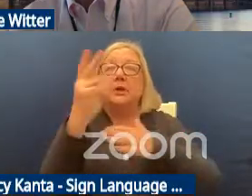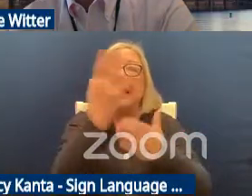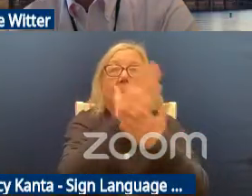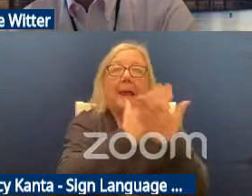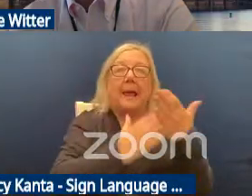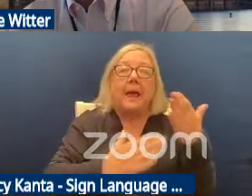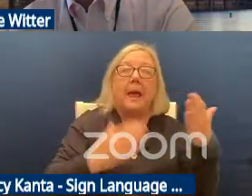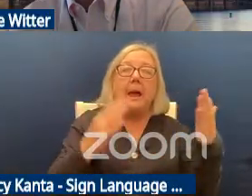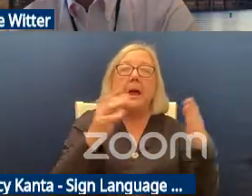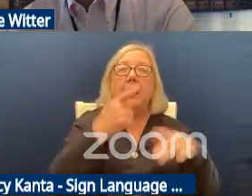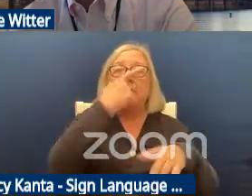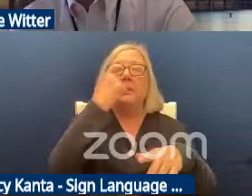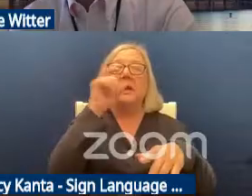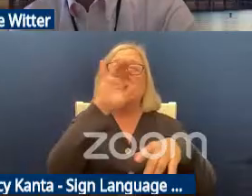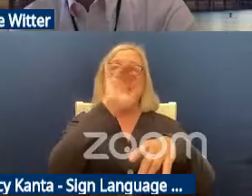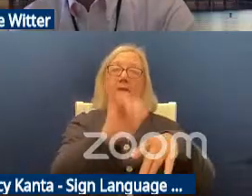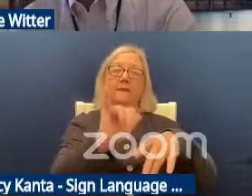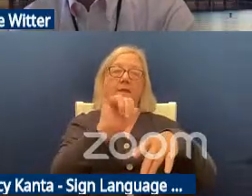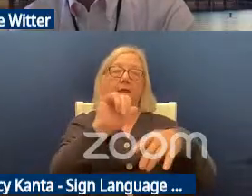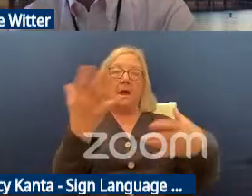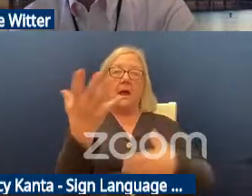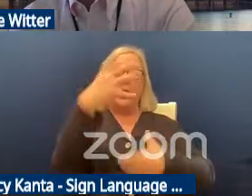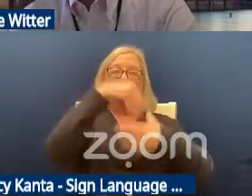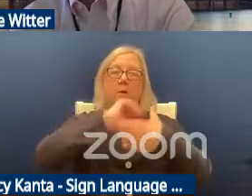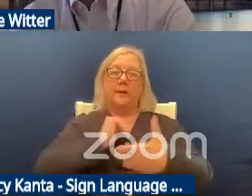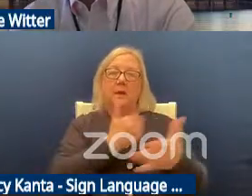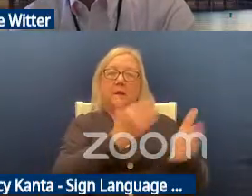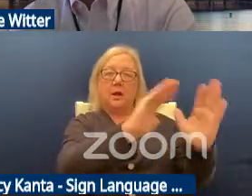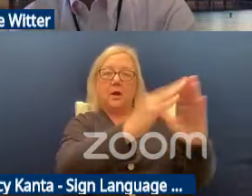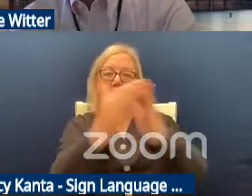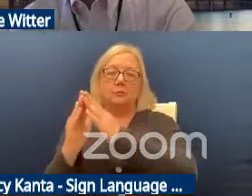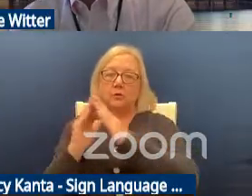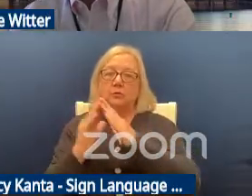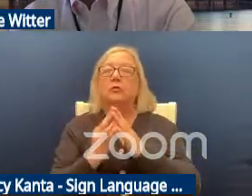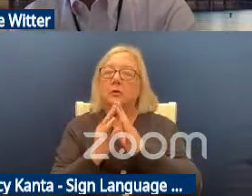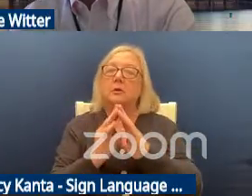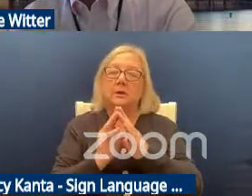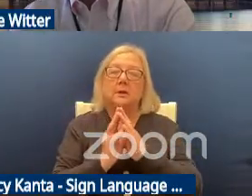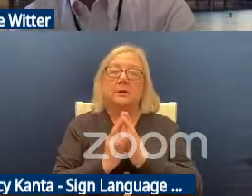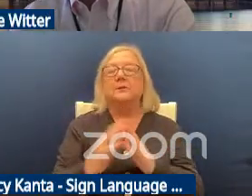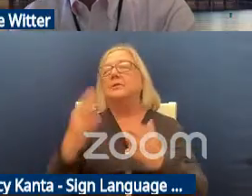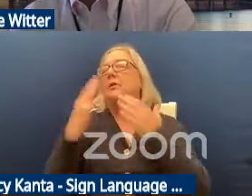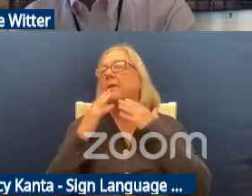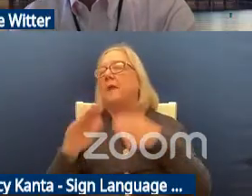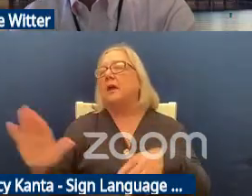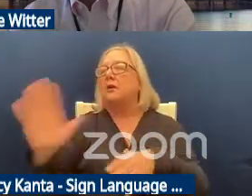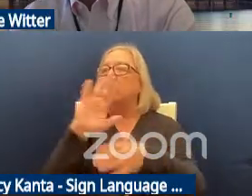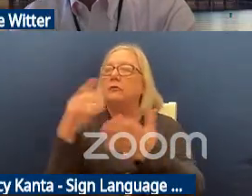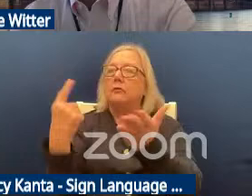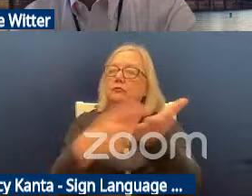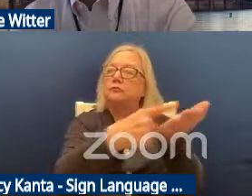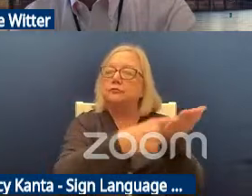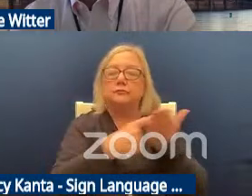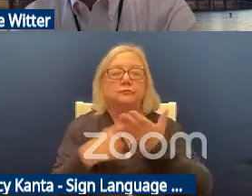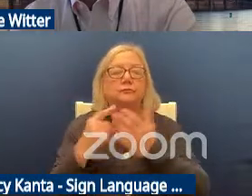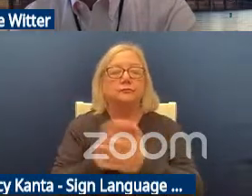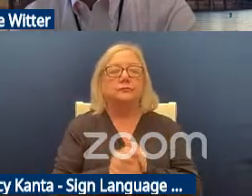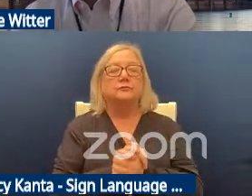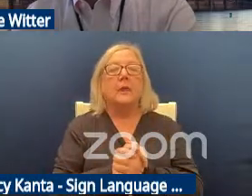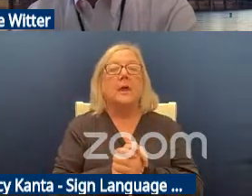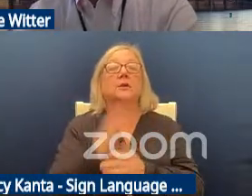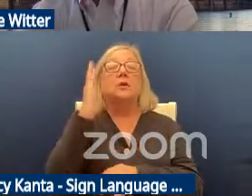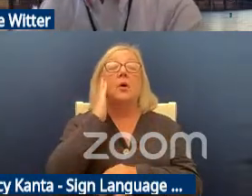piece of infrastructure within our community. So thank you for the commitment of scope and time. I think it's well worth it. 2 requests, if I might, then about future